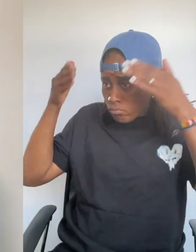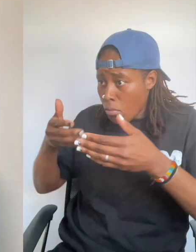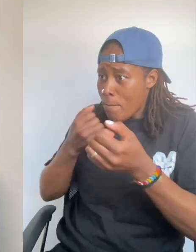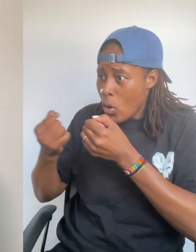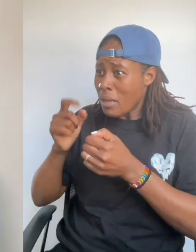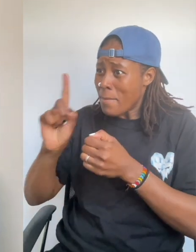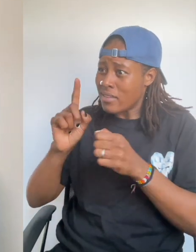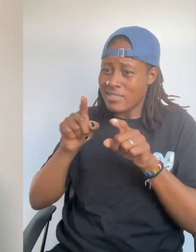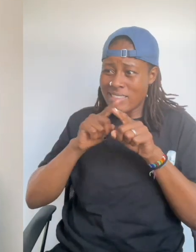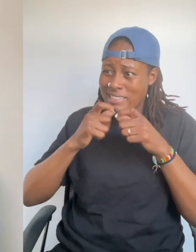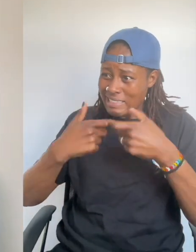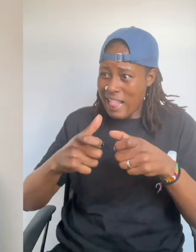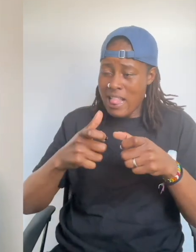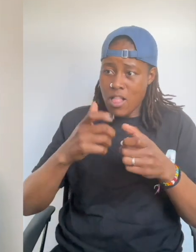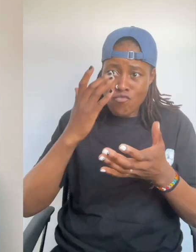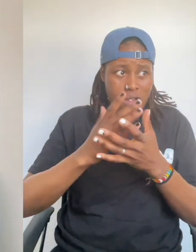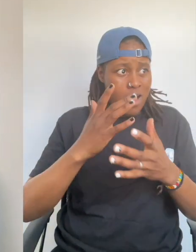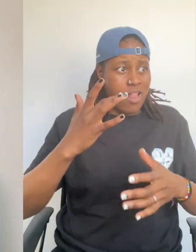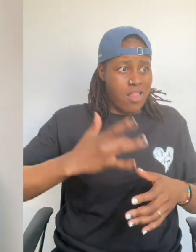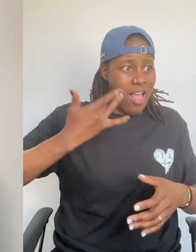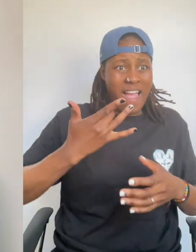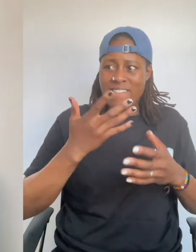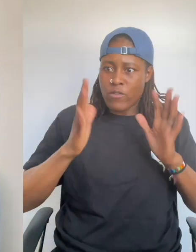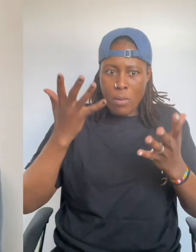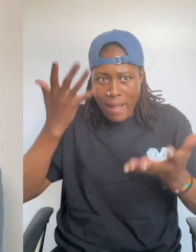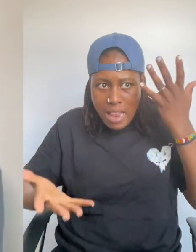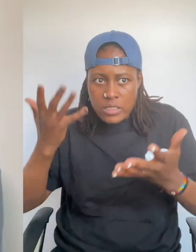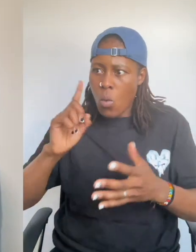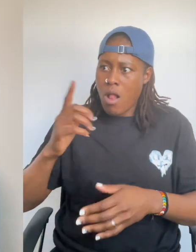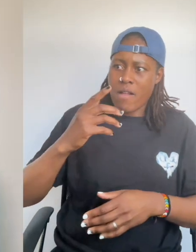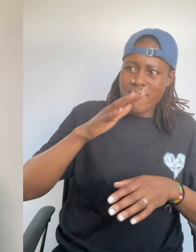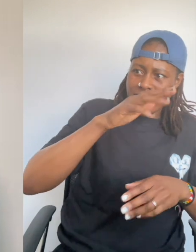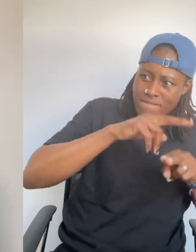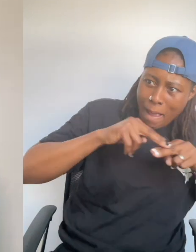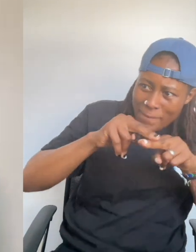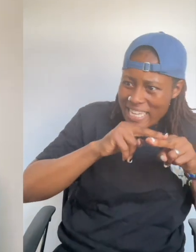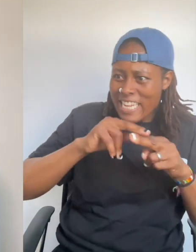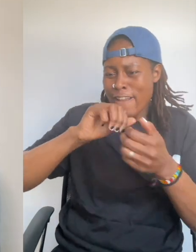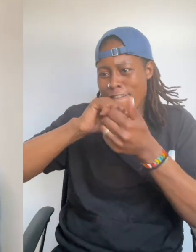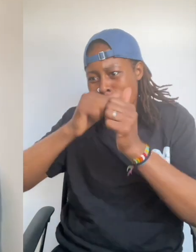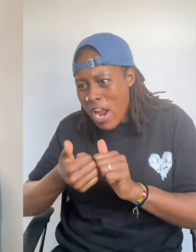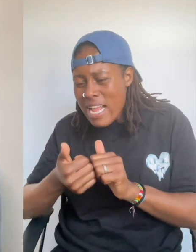life that, you've got a balance, whether it's like family life, friends,